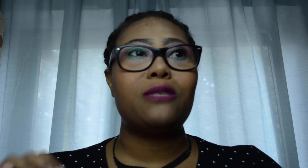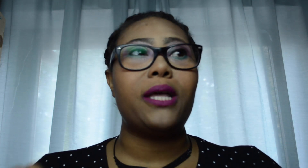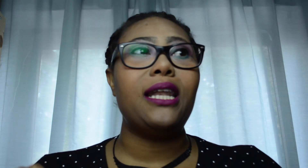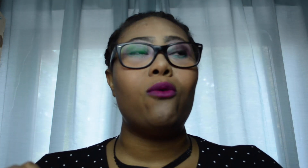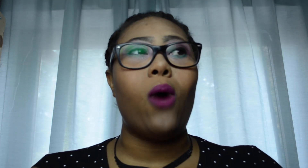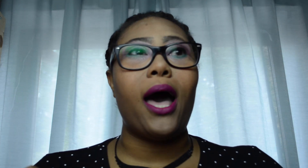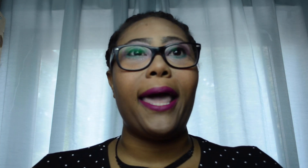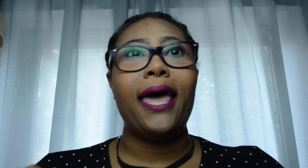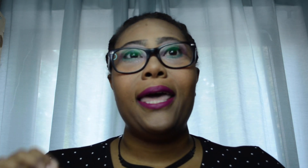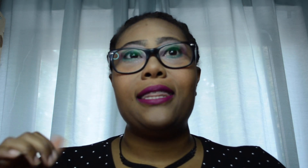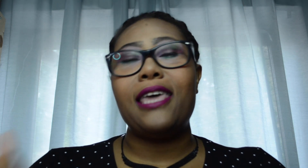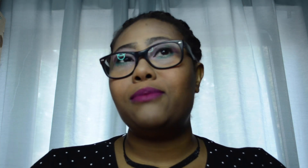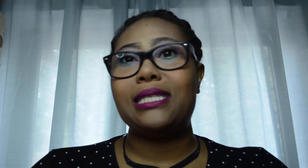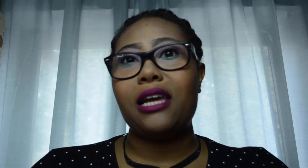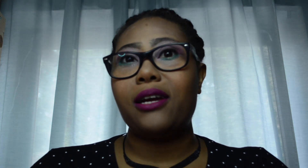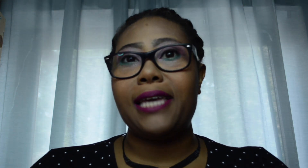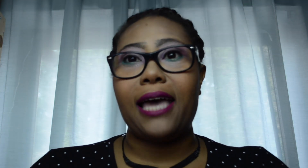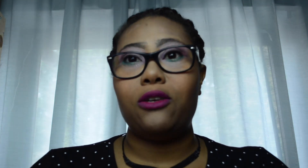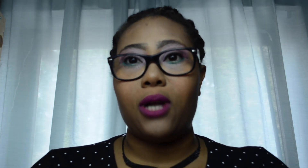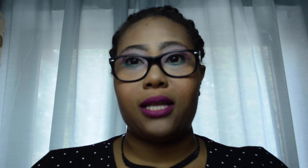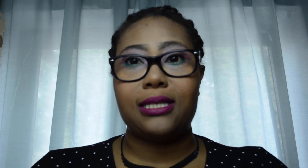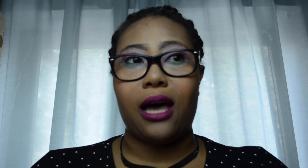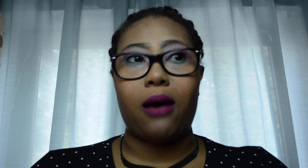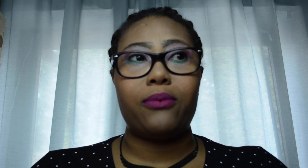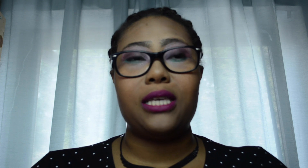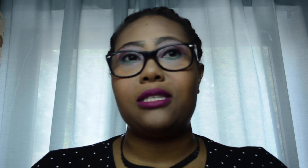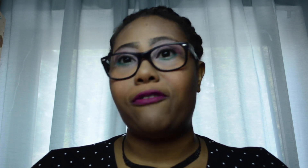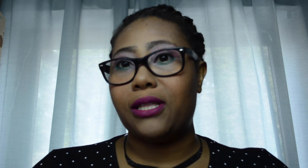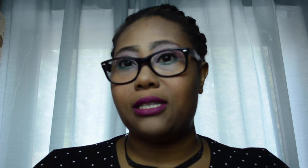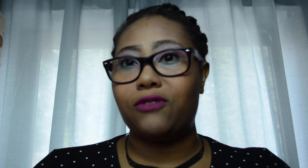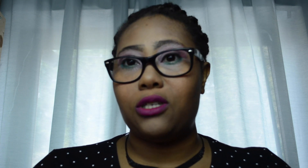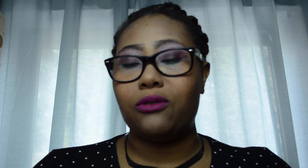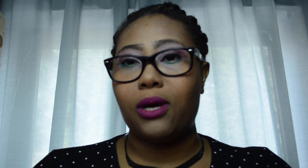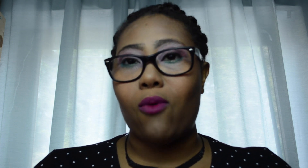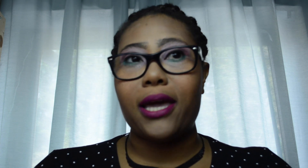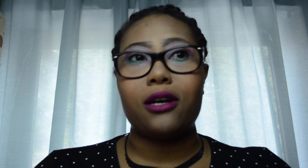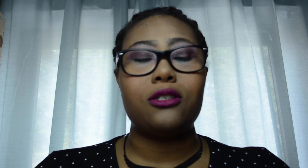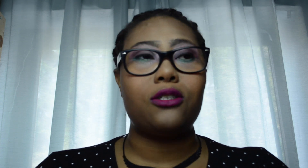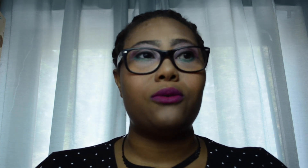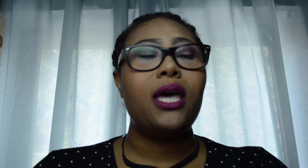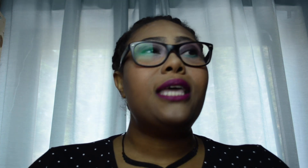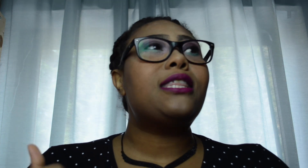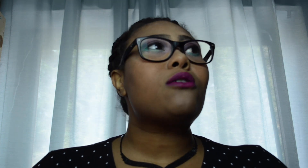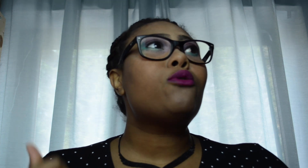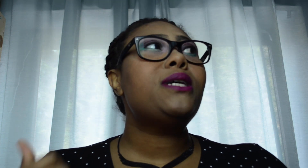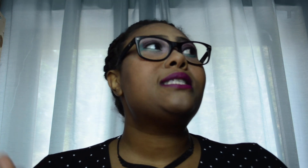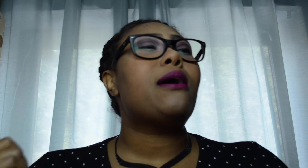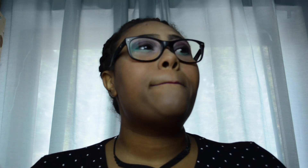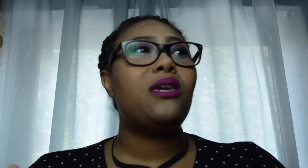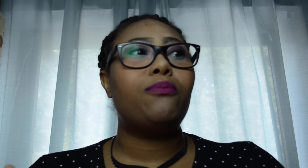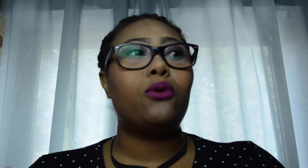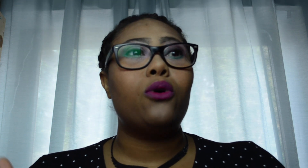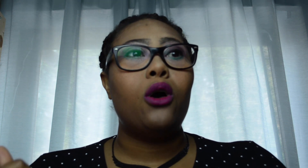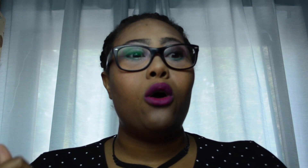you explaining why them staring at you nonstop is offensive to you and why it hurts you. There will be